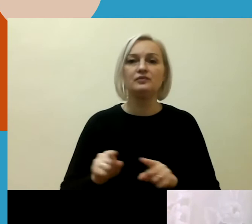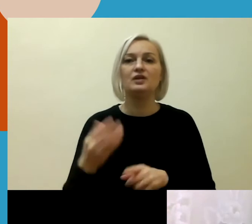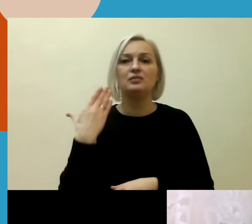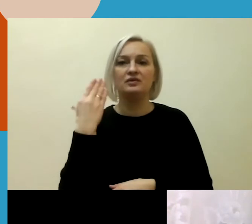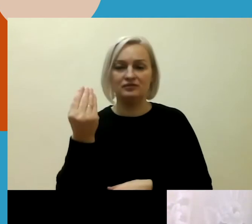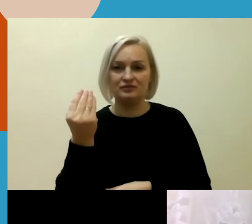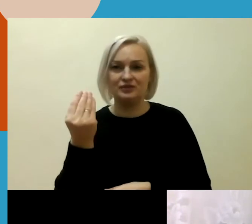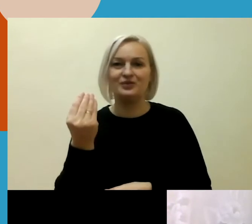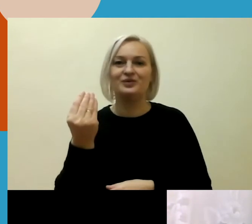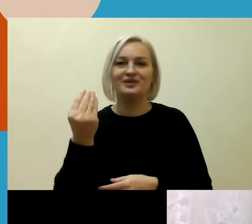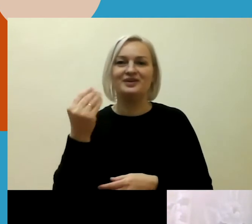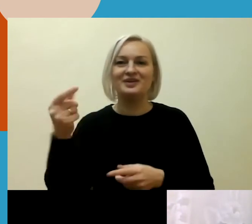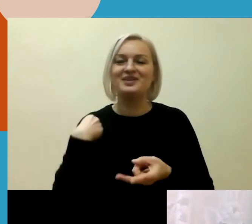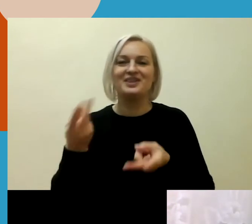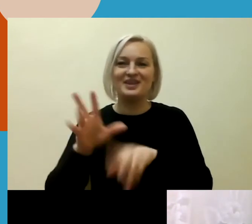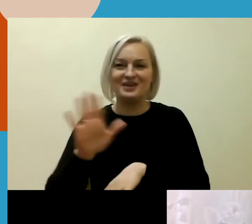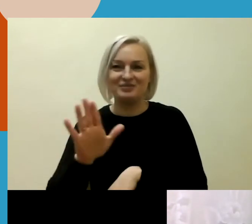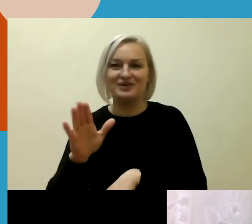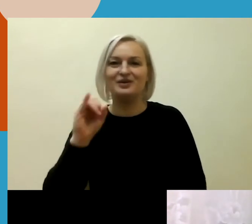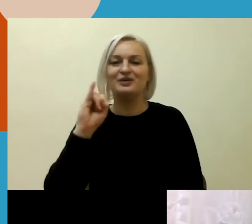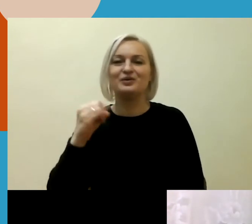Ms. Greblikaitė,